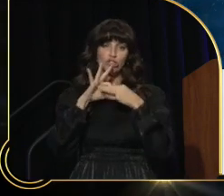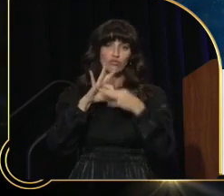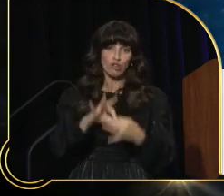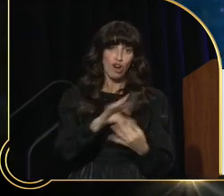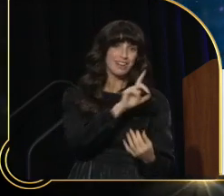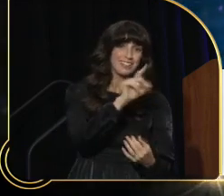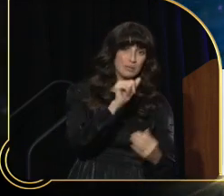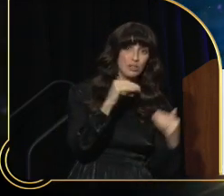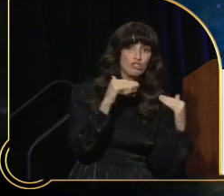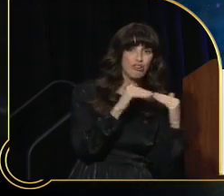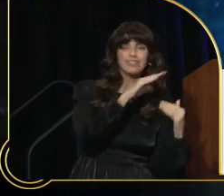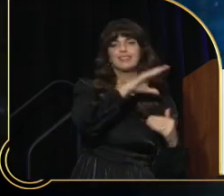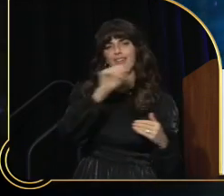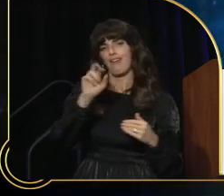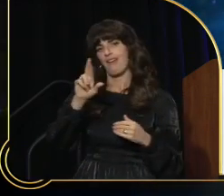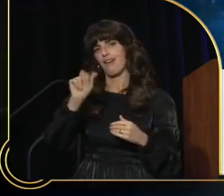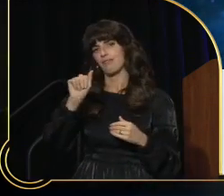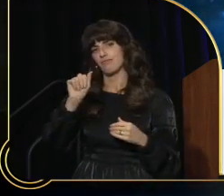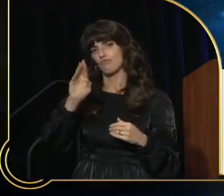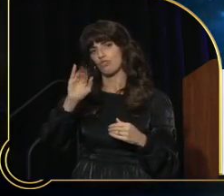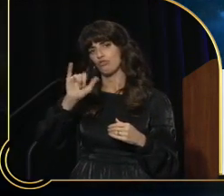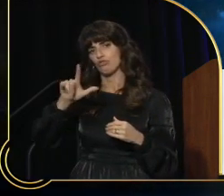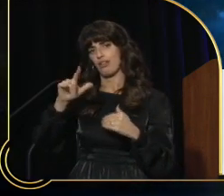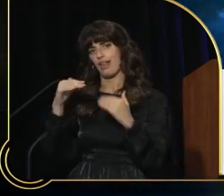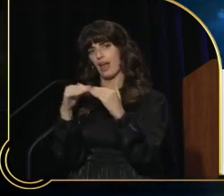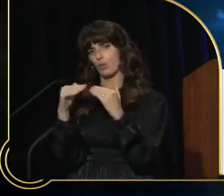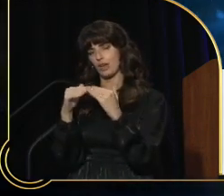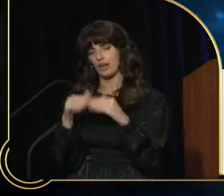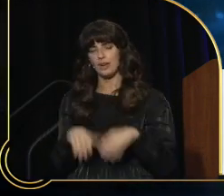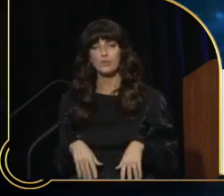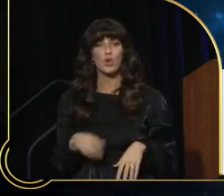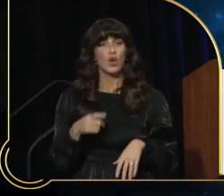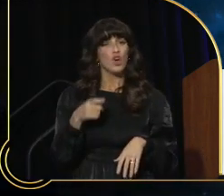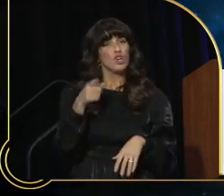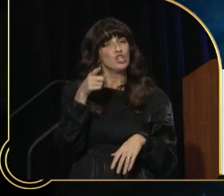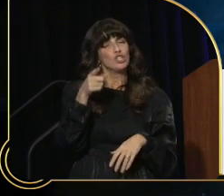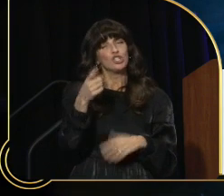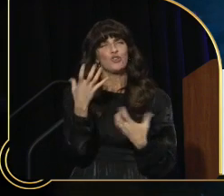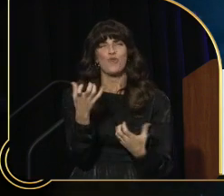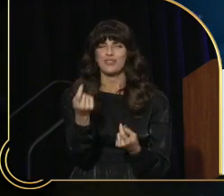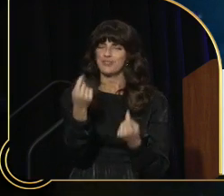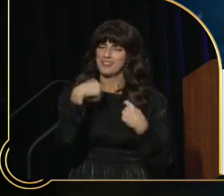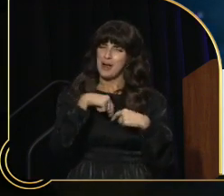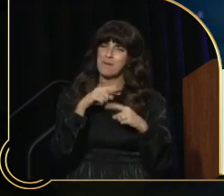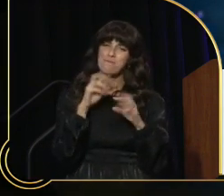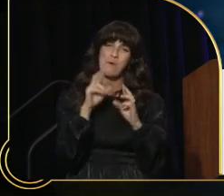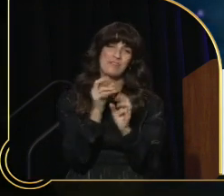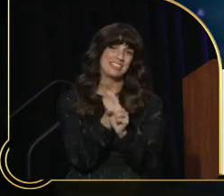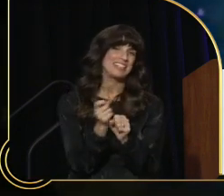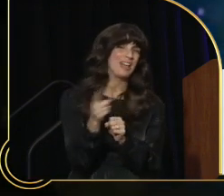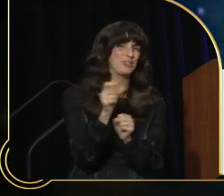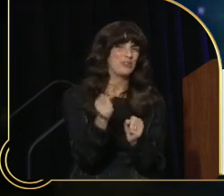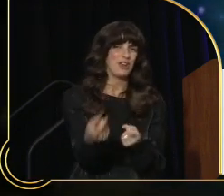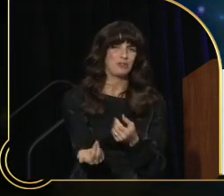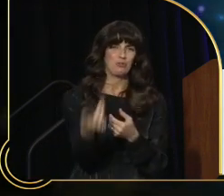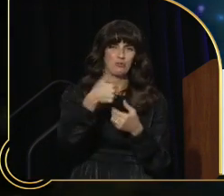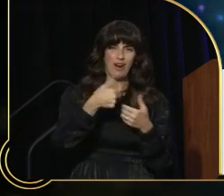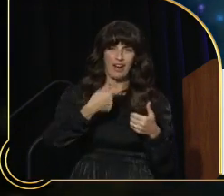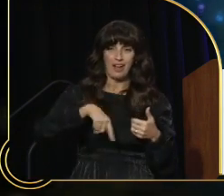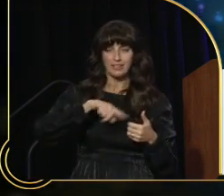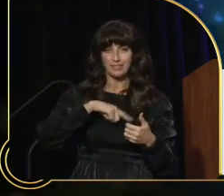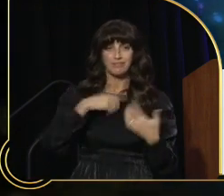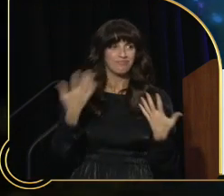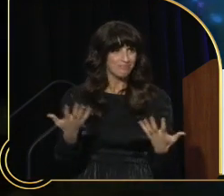disability justice. She wanted to be here, and we hope she will come next year. So,